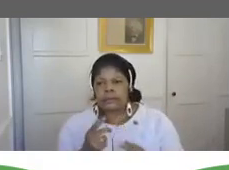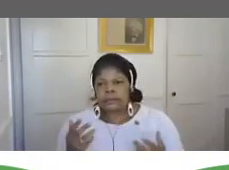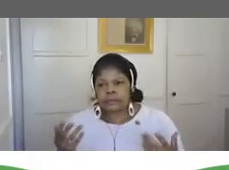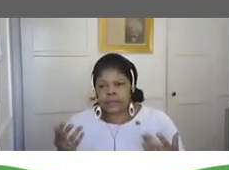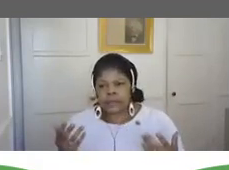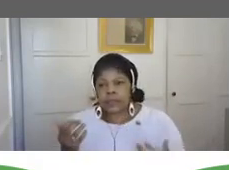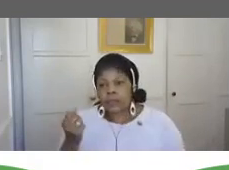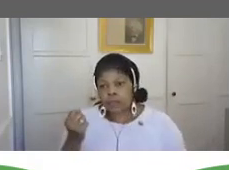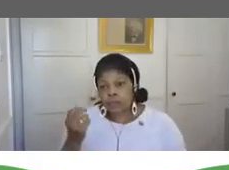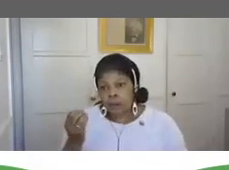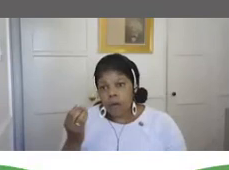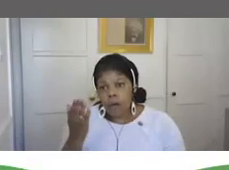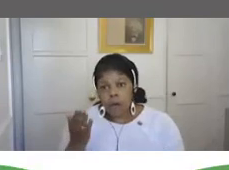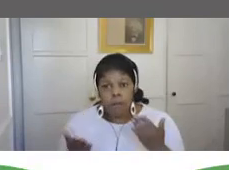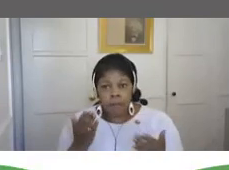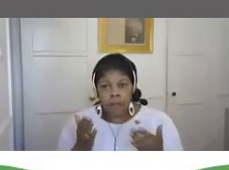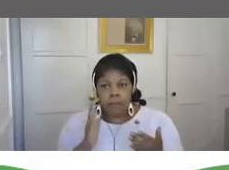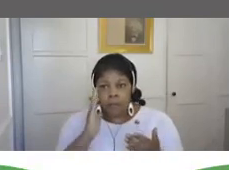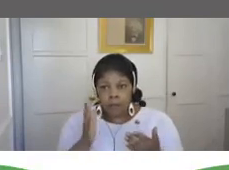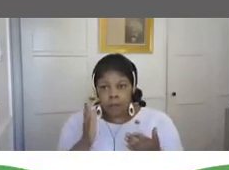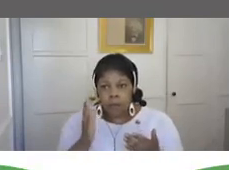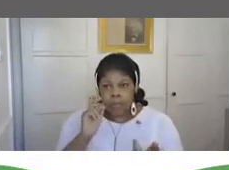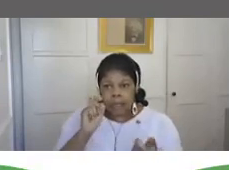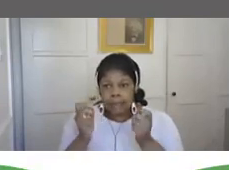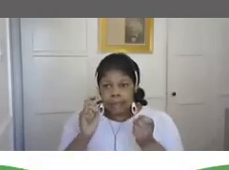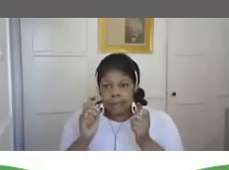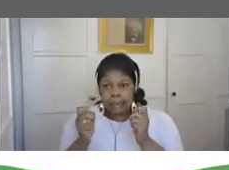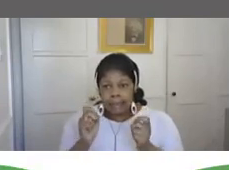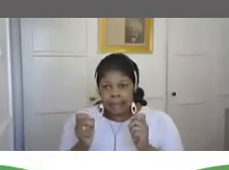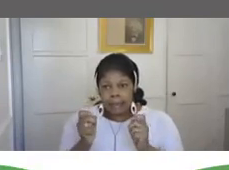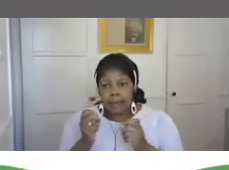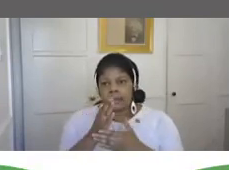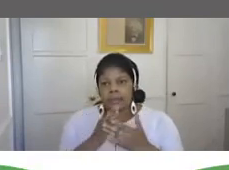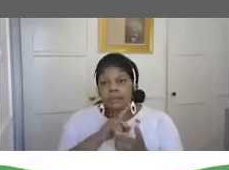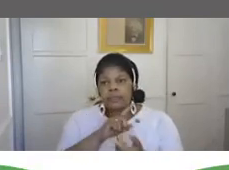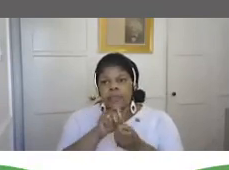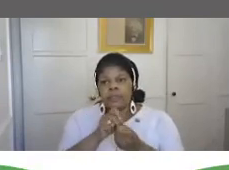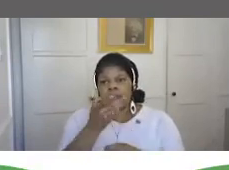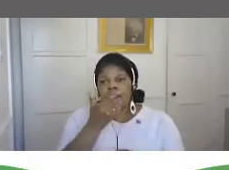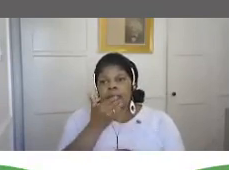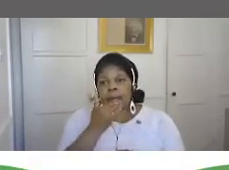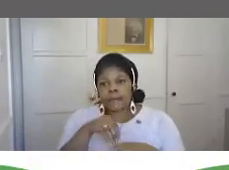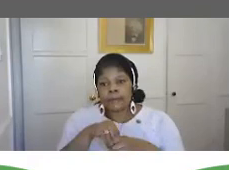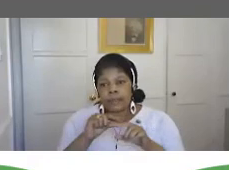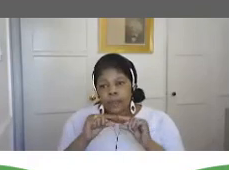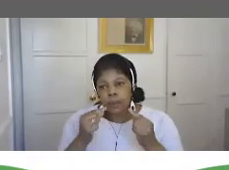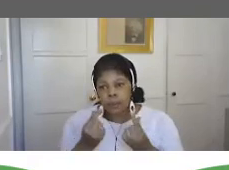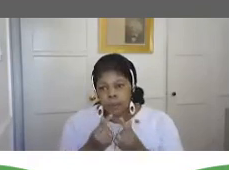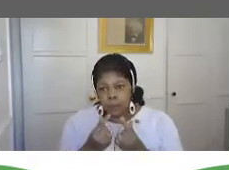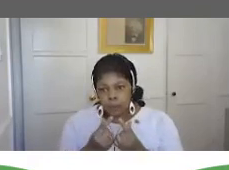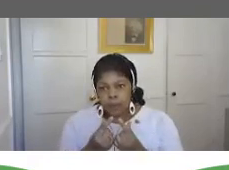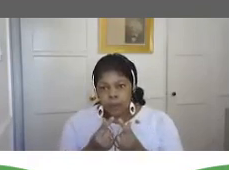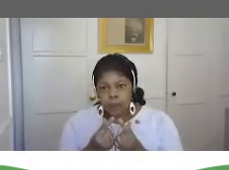So maybe we're going to go ahead and we're going to edit some specific colors in this group now. And that's the idea with